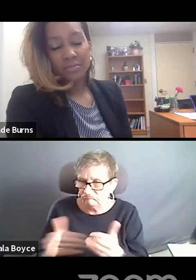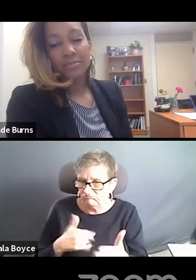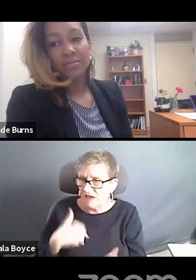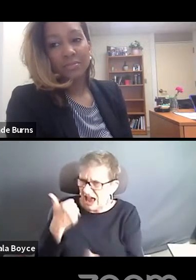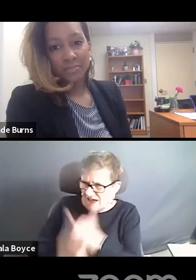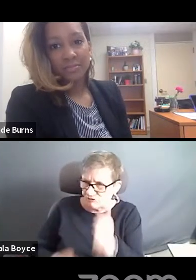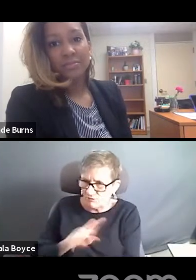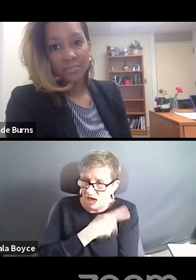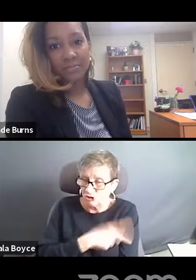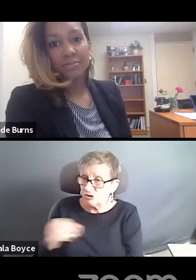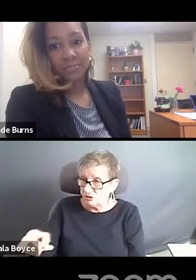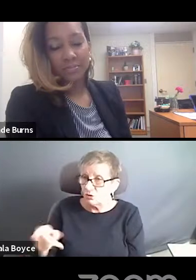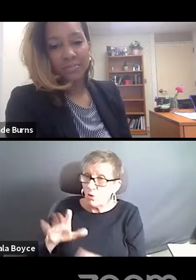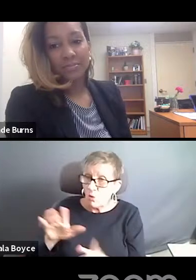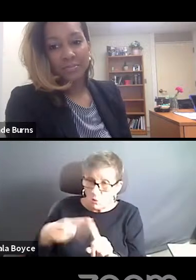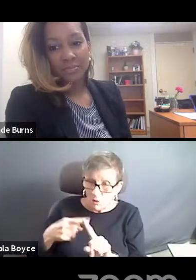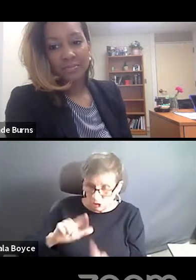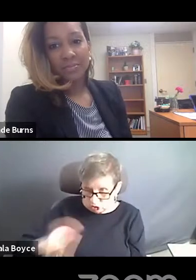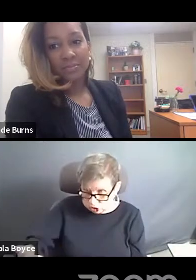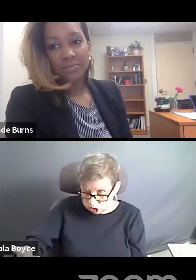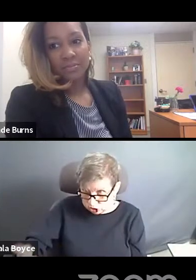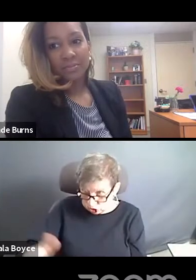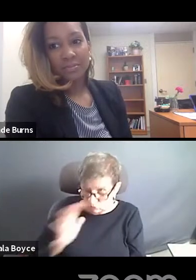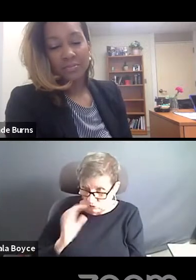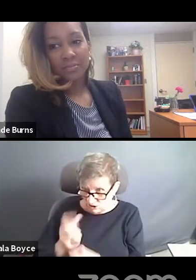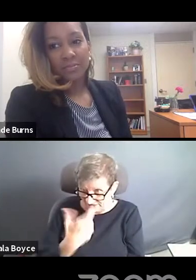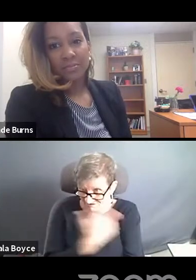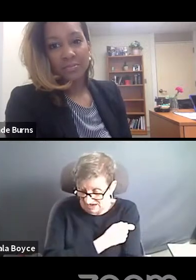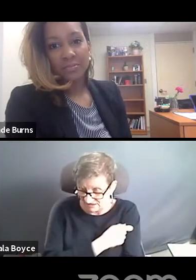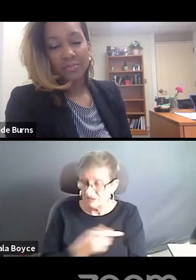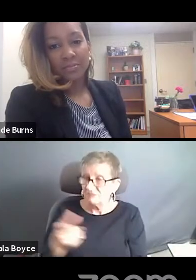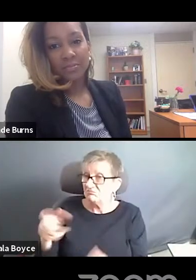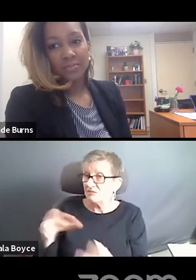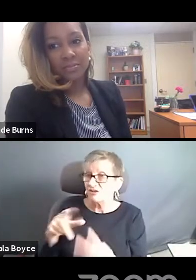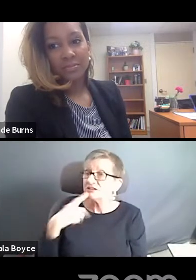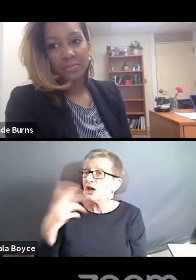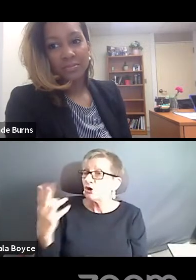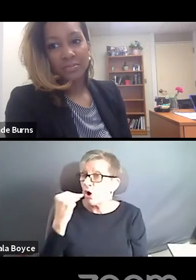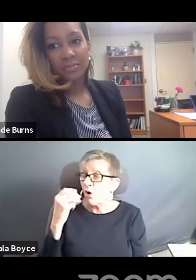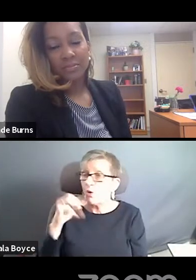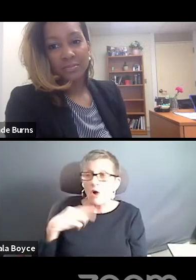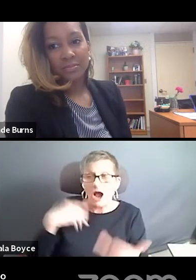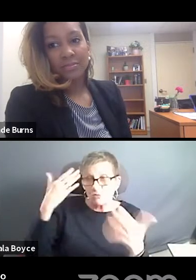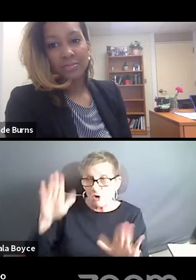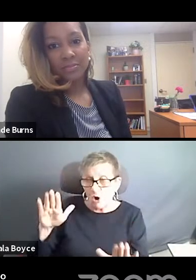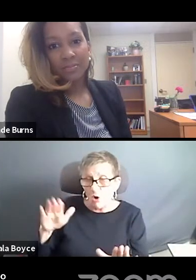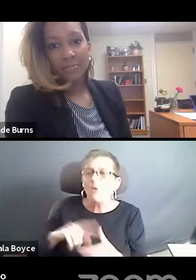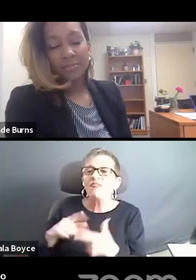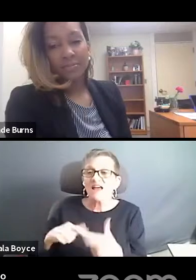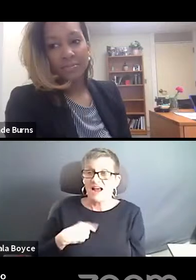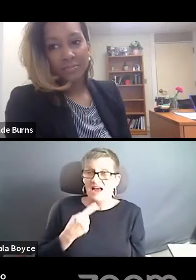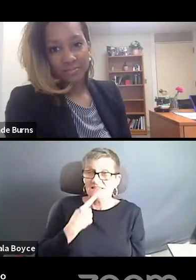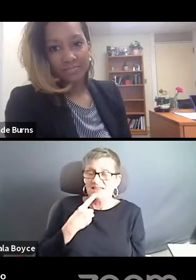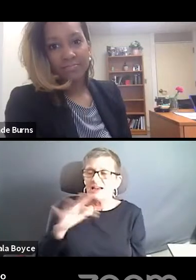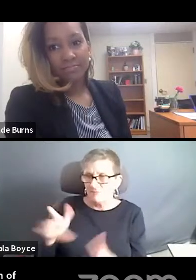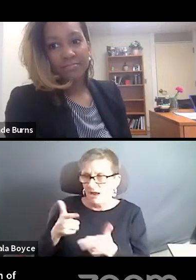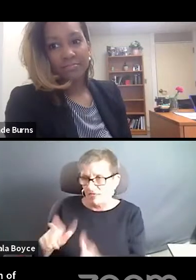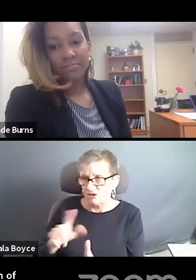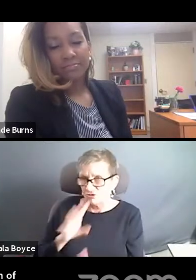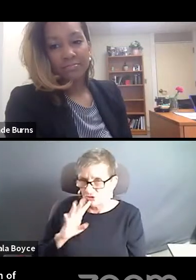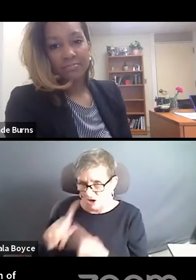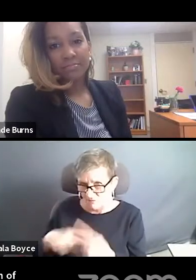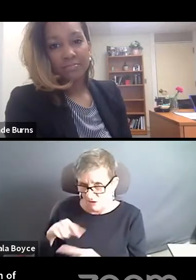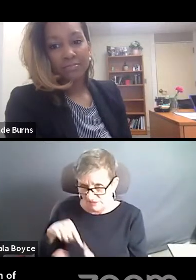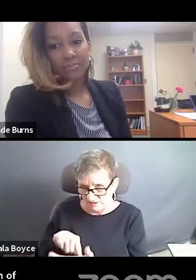to get vaccinated when it's your turn? And if they say no, or I don't know, I say, let's talk about it. Because I can